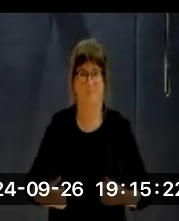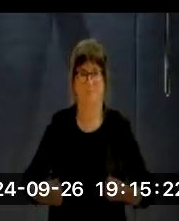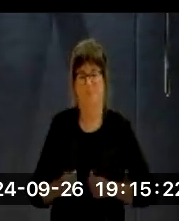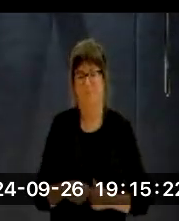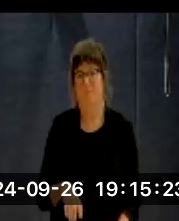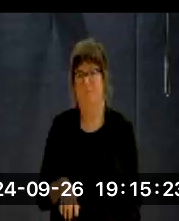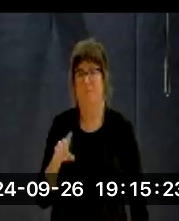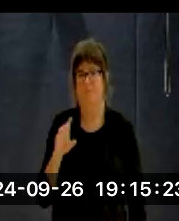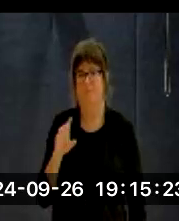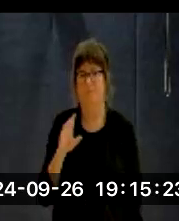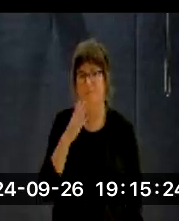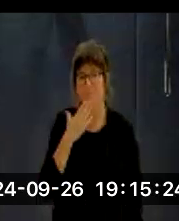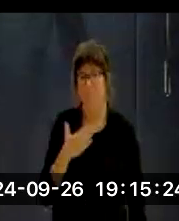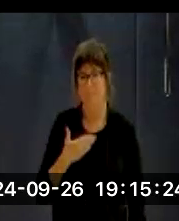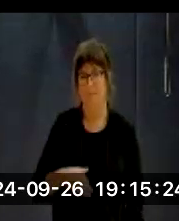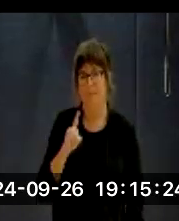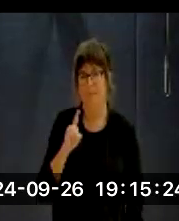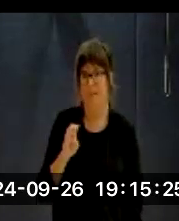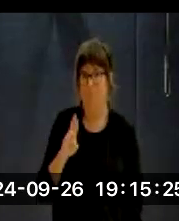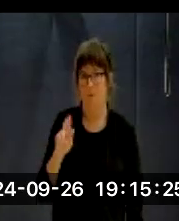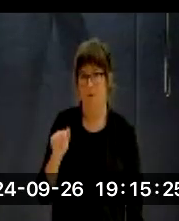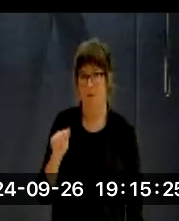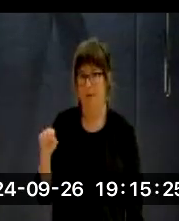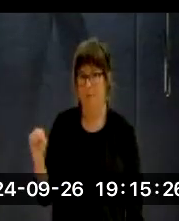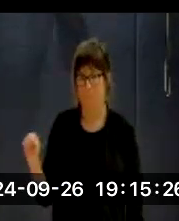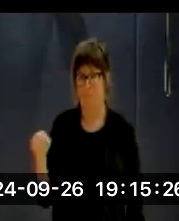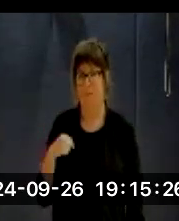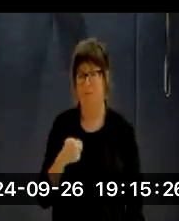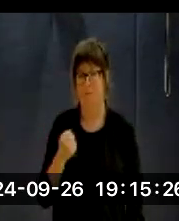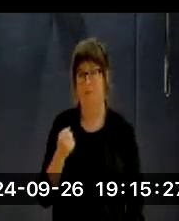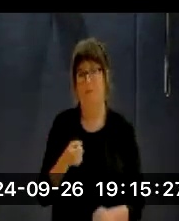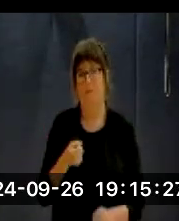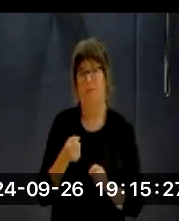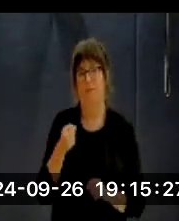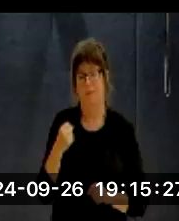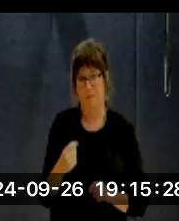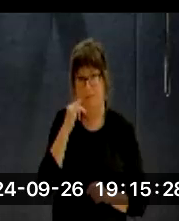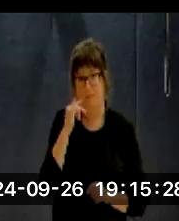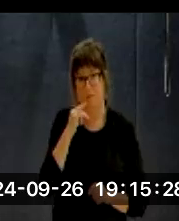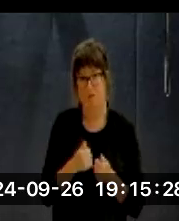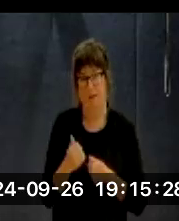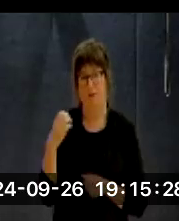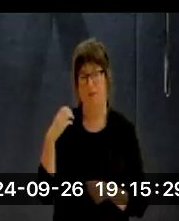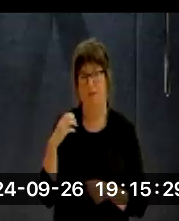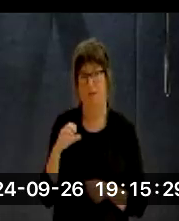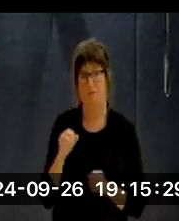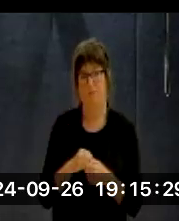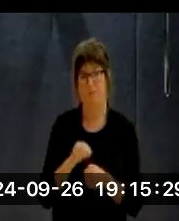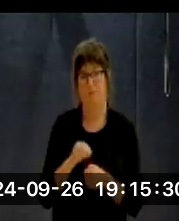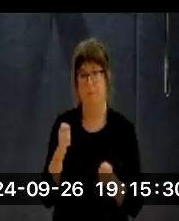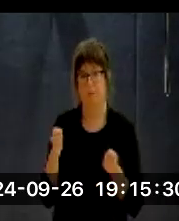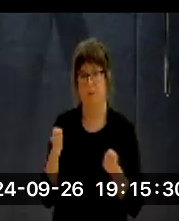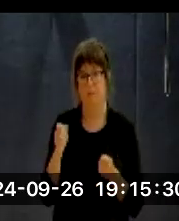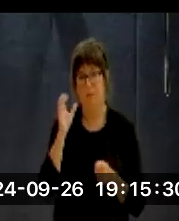Okay, thank you. My name is Deborah Cam. I am the Southern California Chair on the Office of Administrative